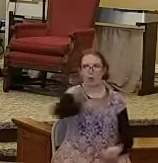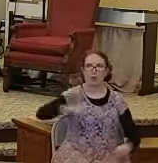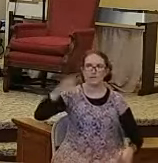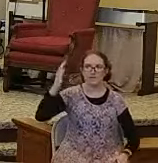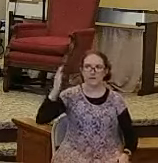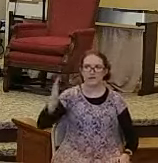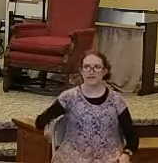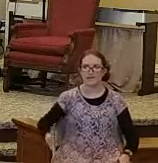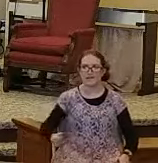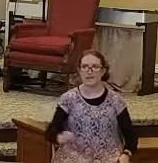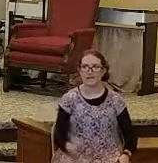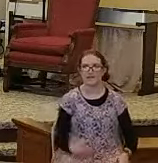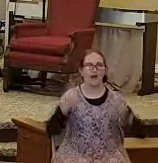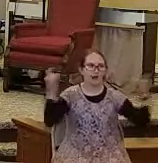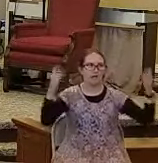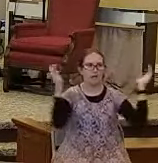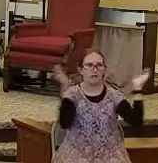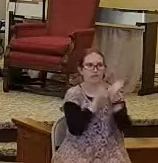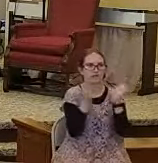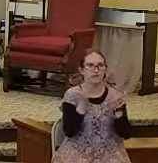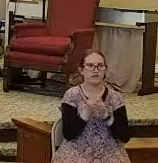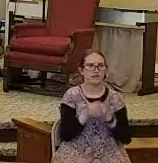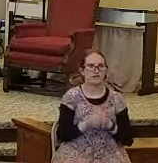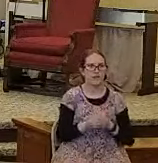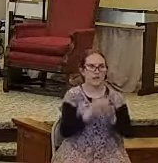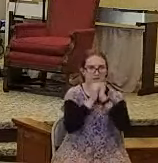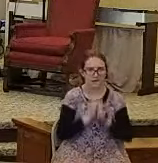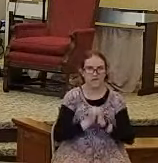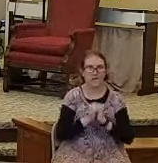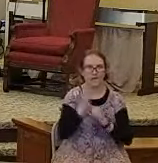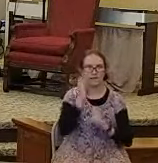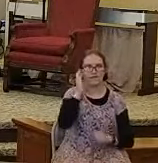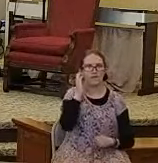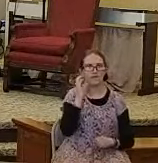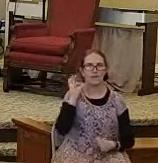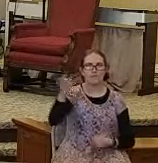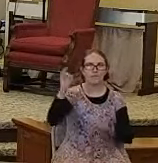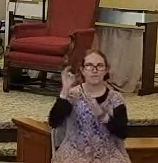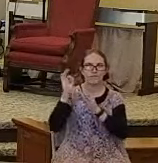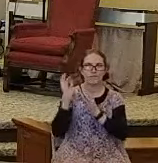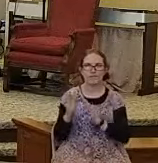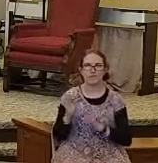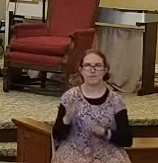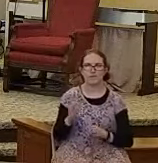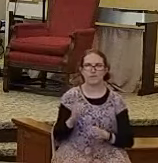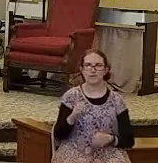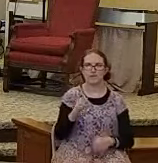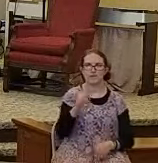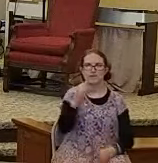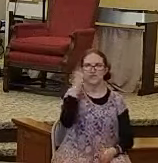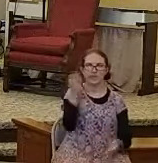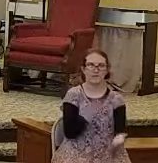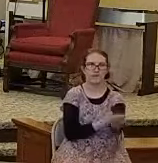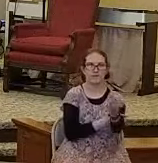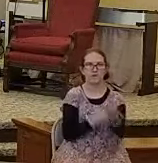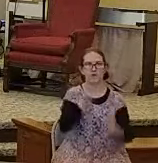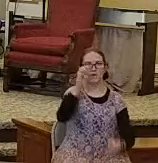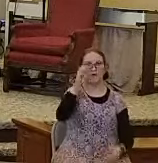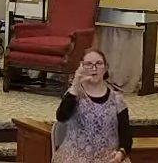your side. Hallelujah, Jesus. Amen, amen. Pastor alluded to it this morning. Amen.